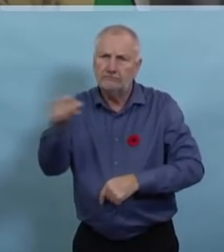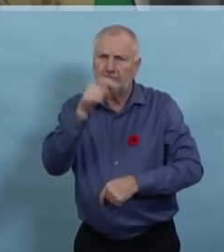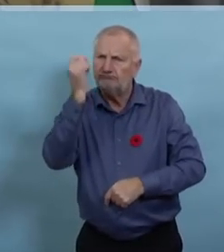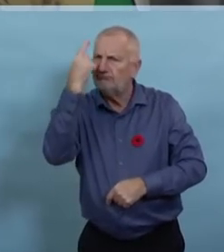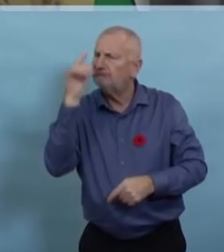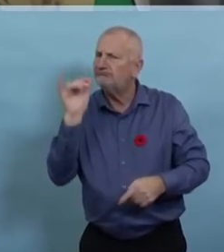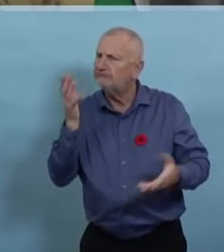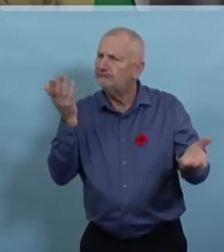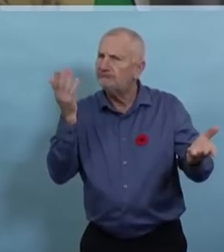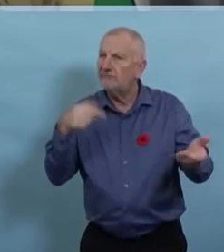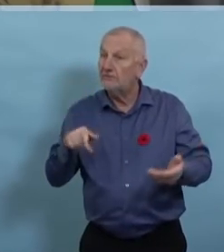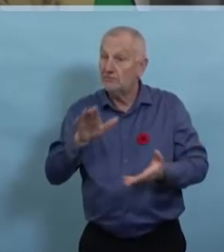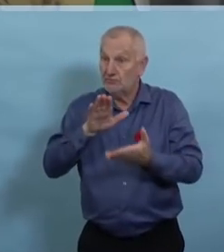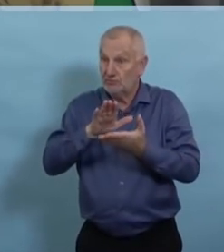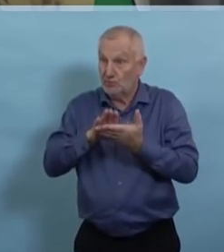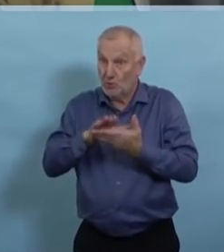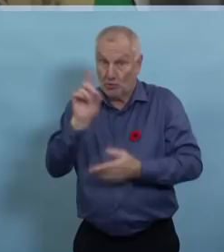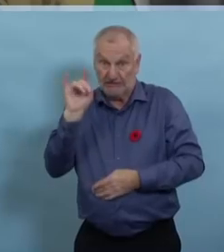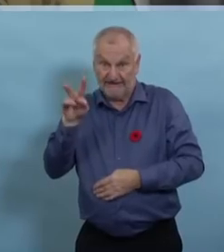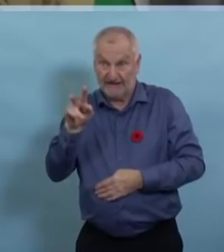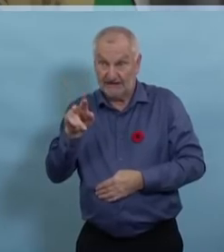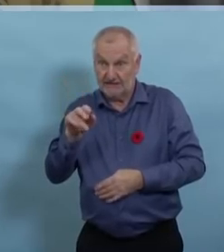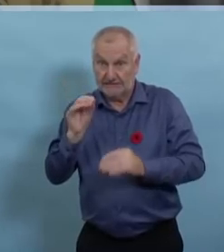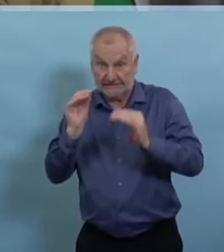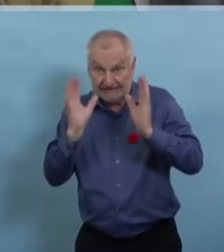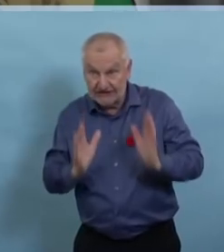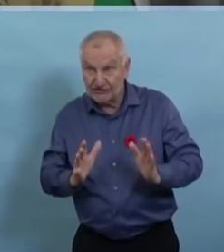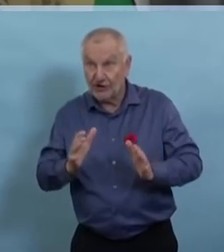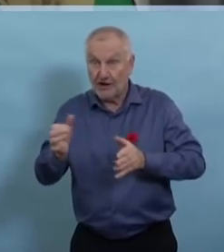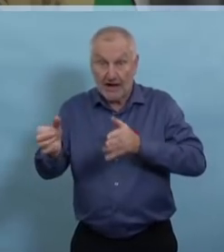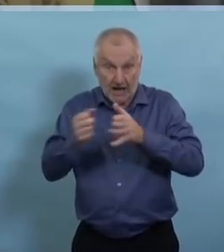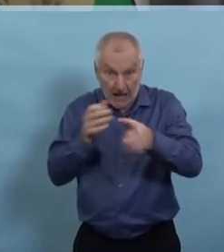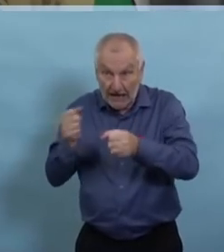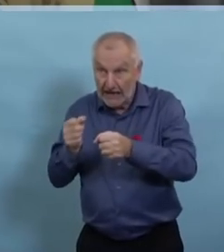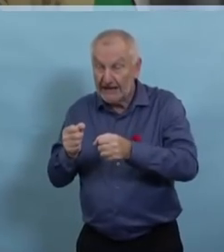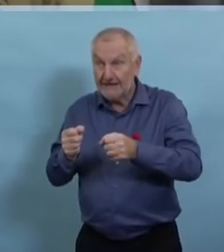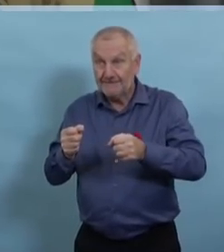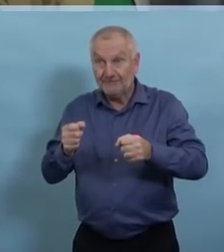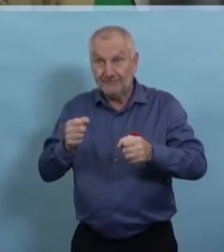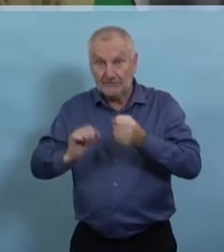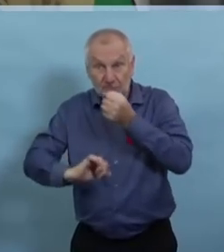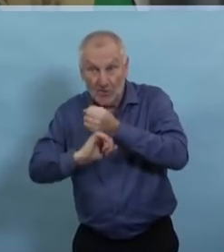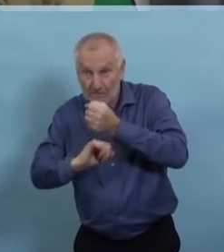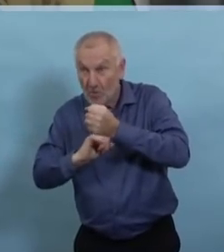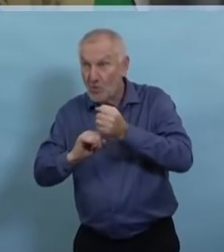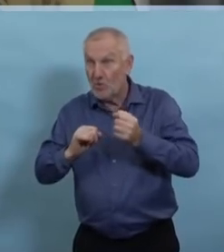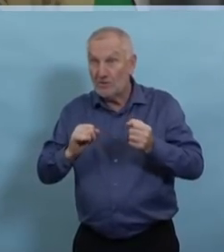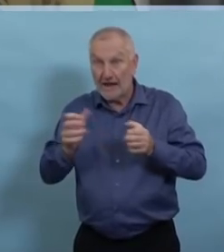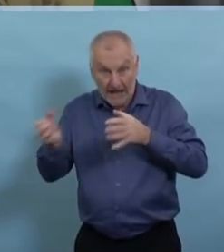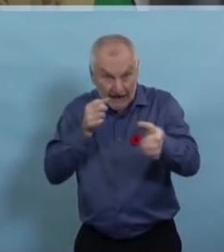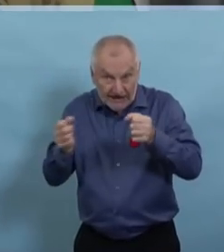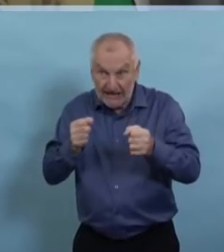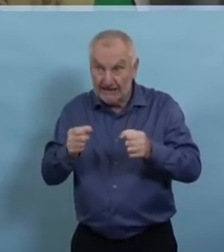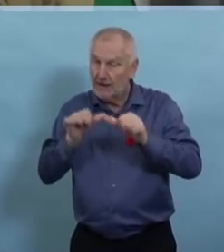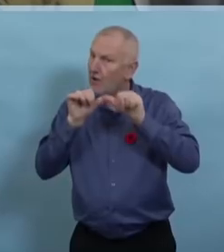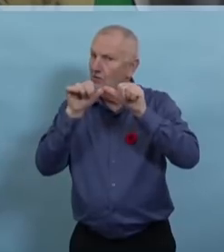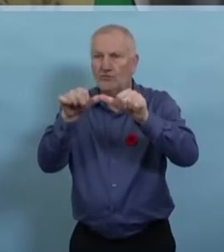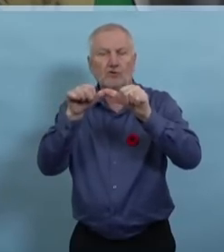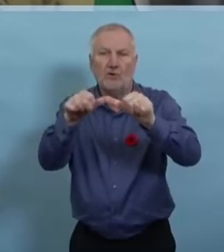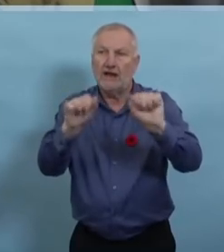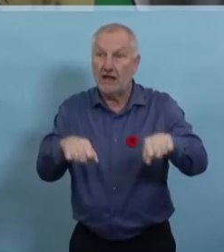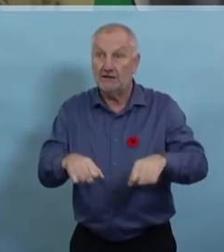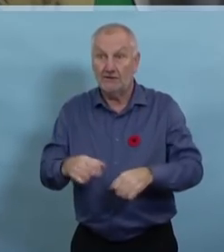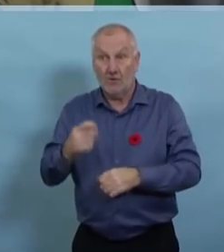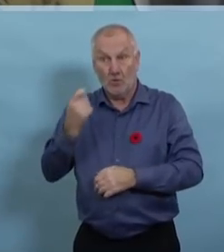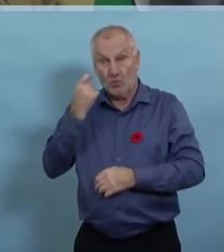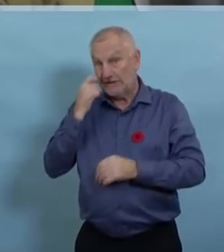been hiring teachers and can continue to hire support. As I mentioned earlier, we expect that there'll be at